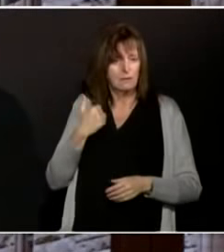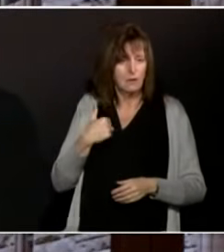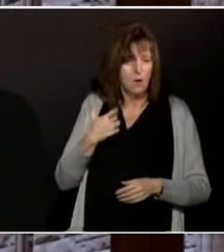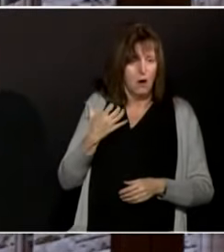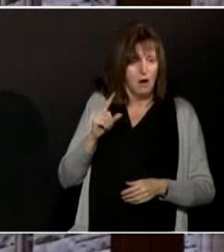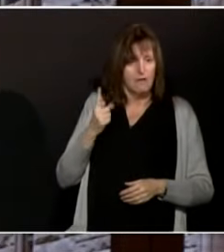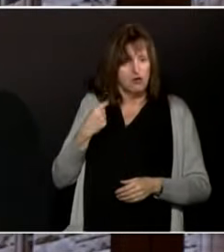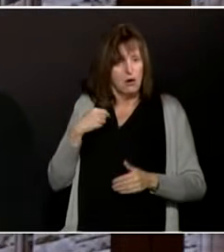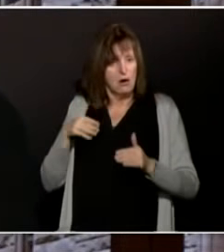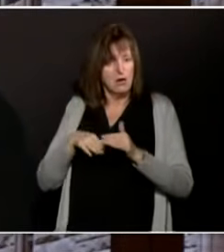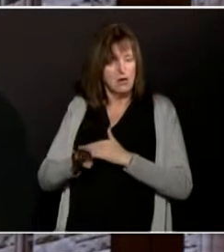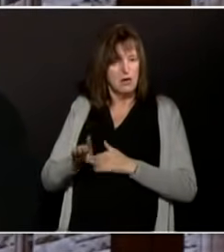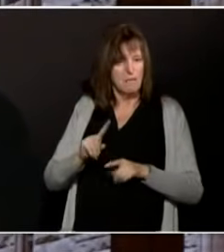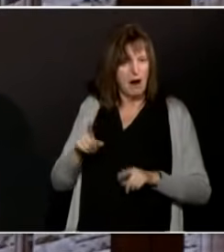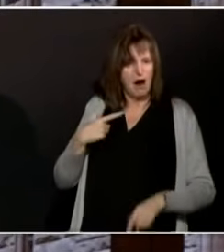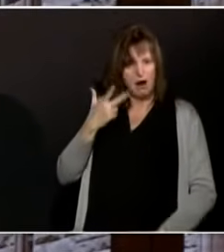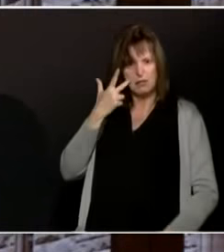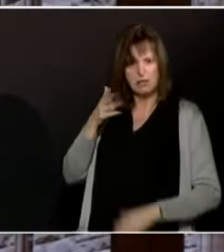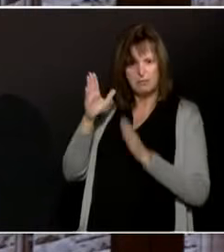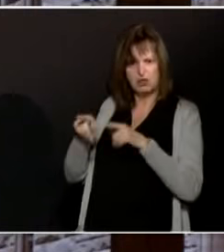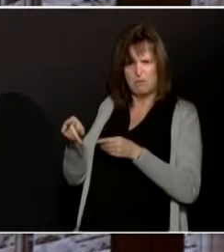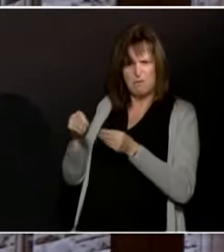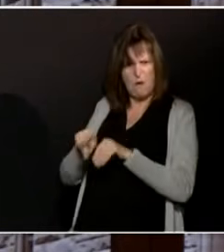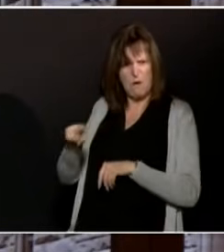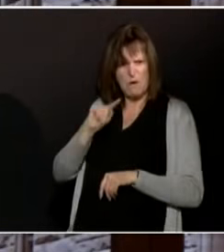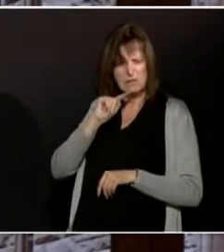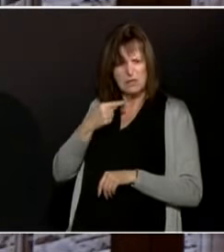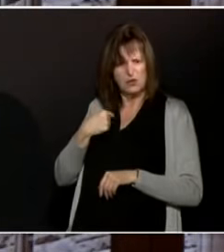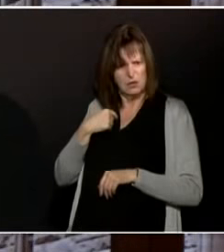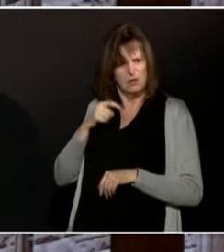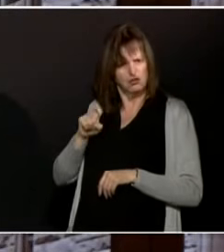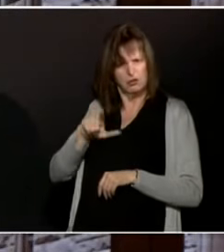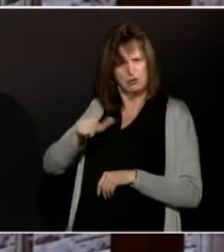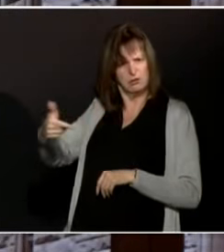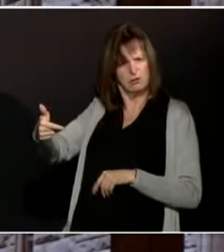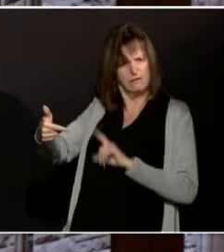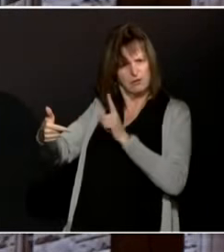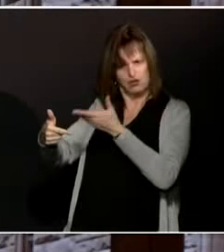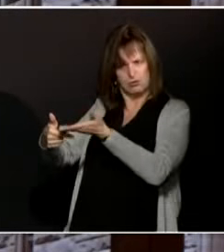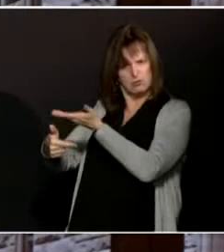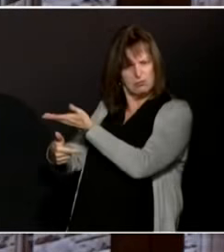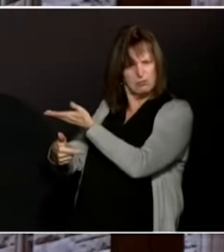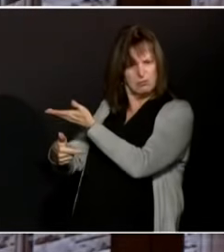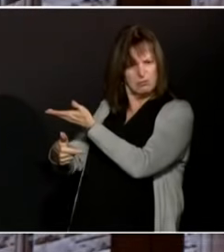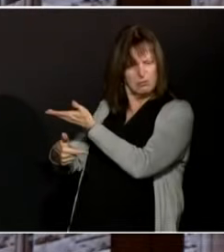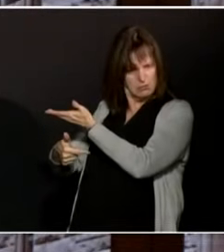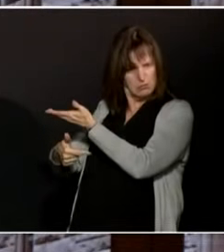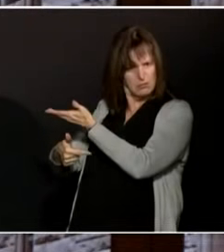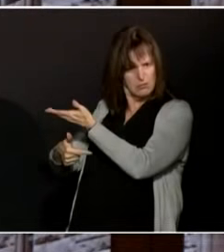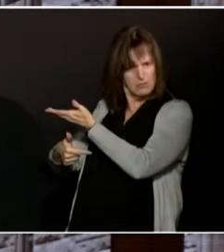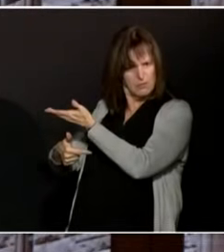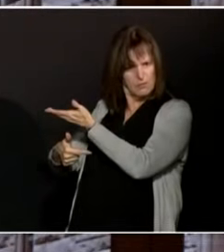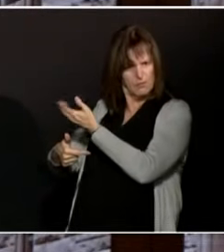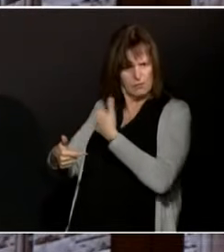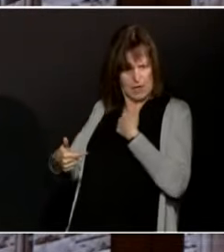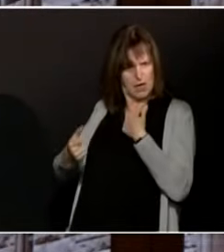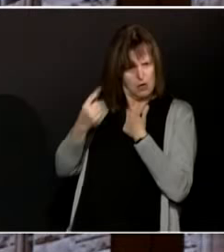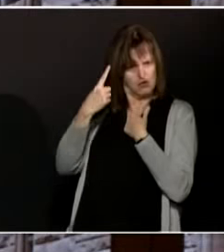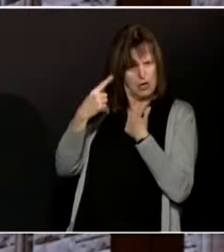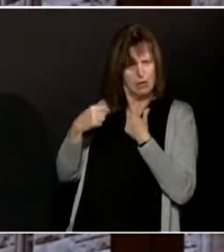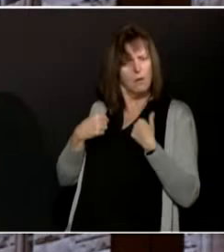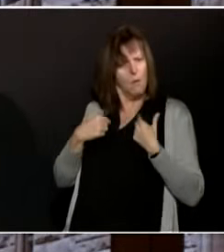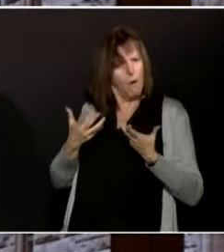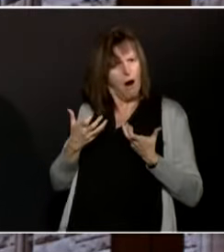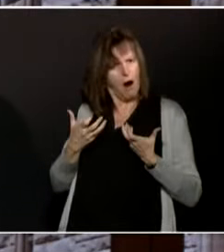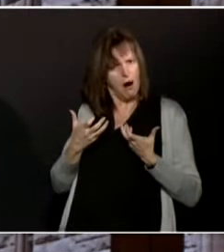think they're in more dire straits. So we want that. That's that Ontario civic responsibility type response. We